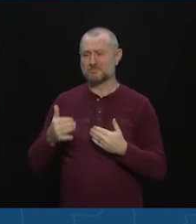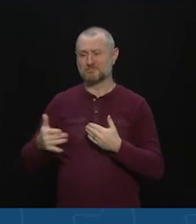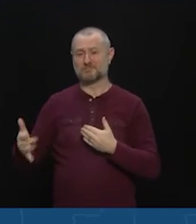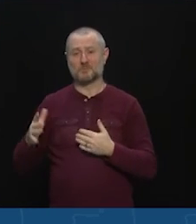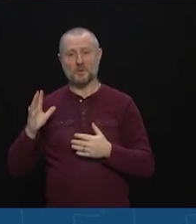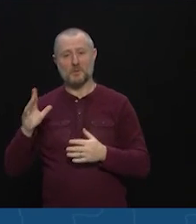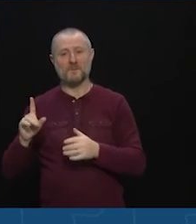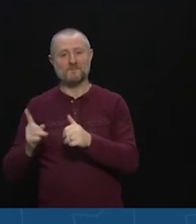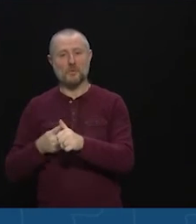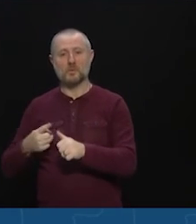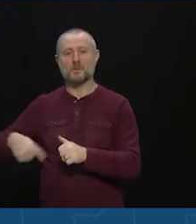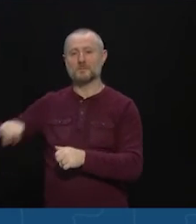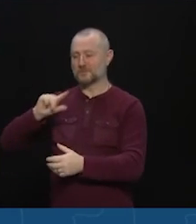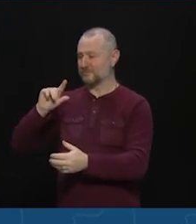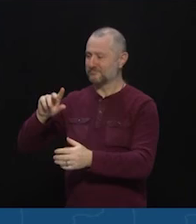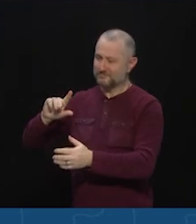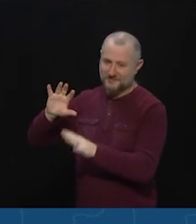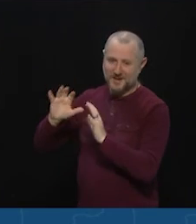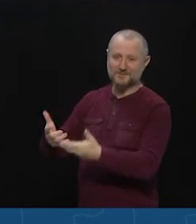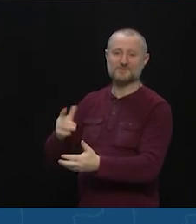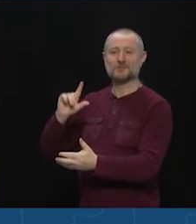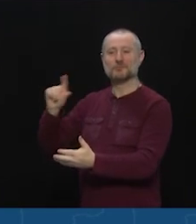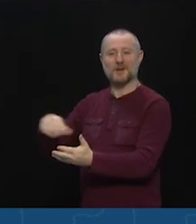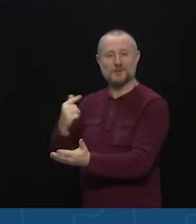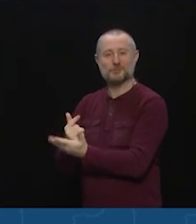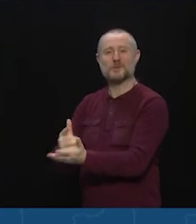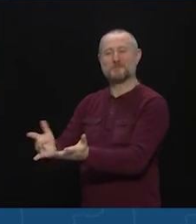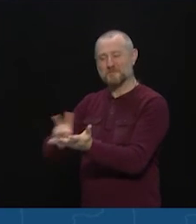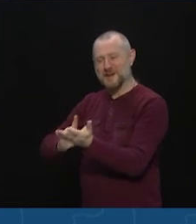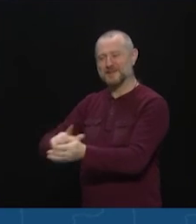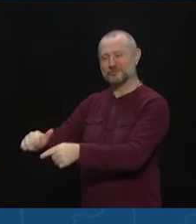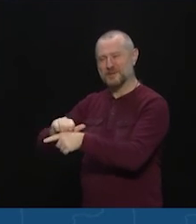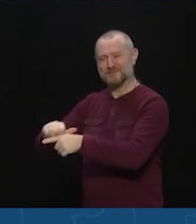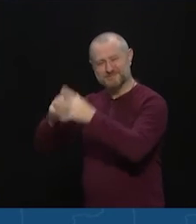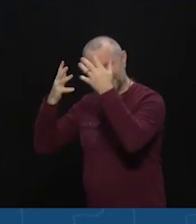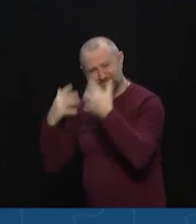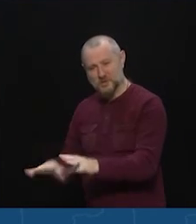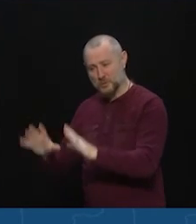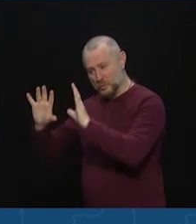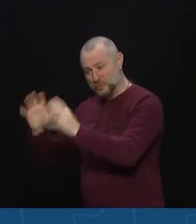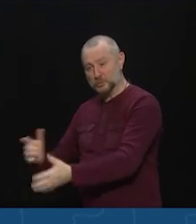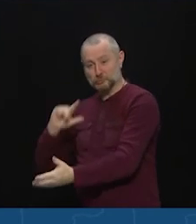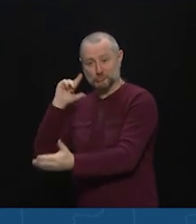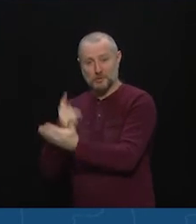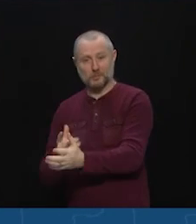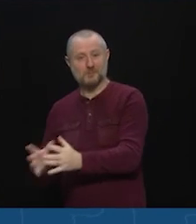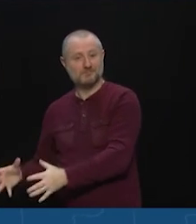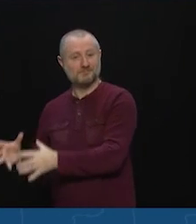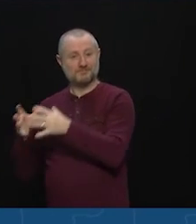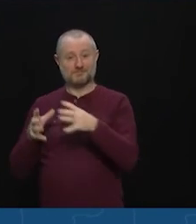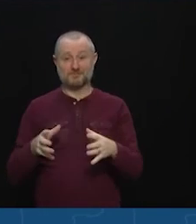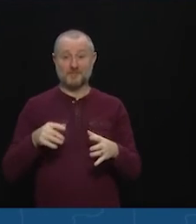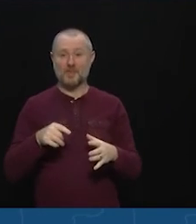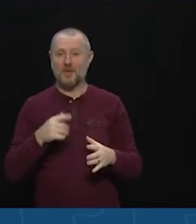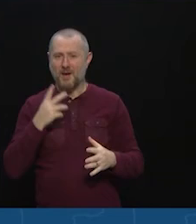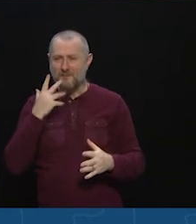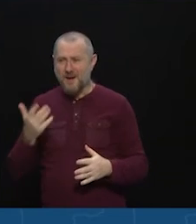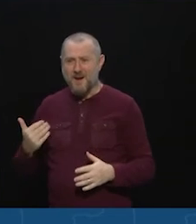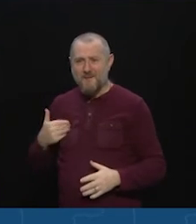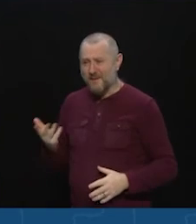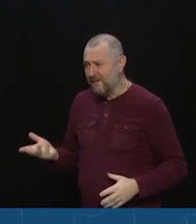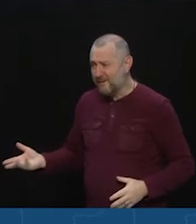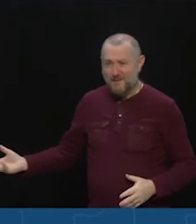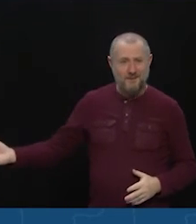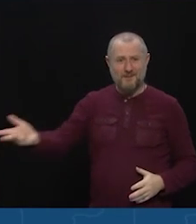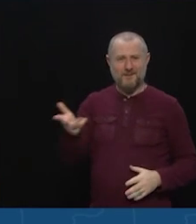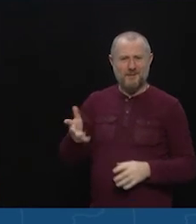said, I have all these great National Guards, can they go into hospitals and nursing homes? And I told them there were only a certain percentage were trained with the